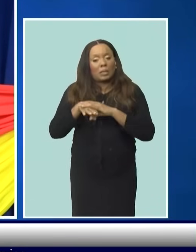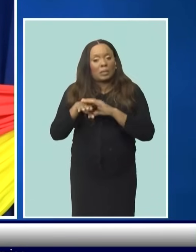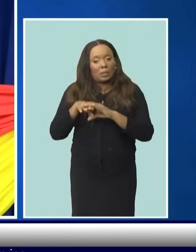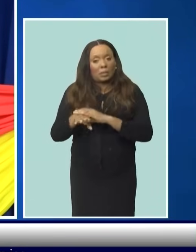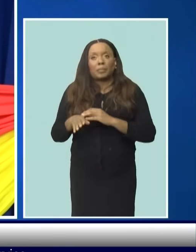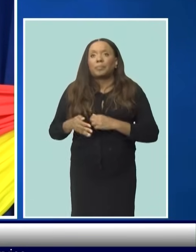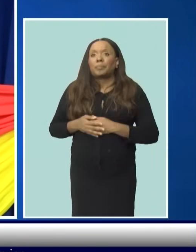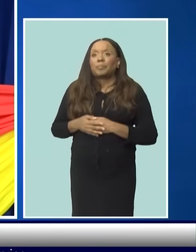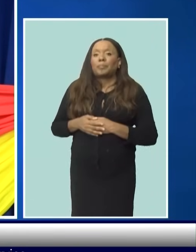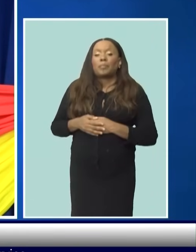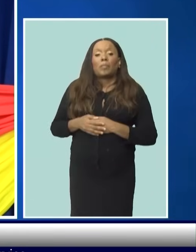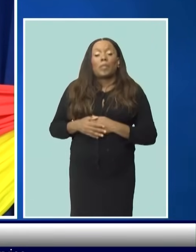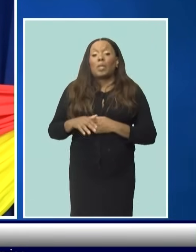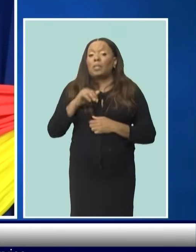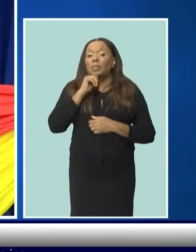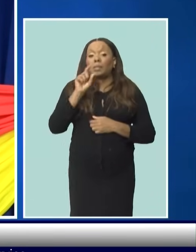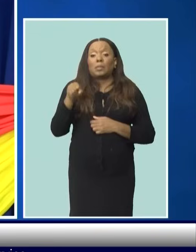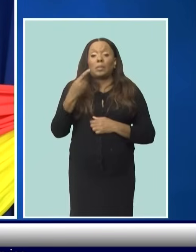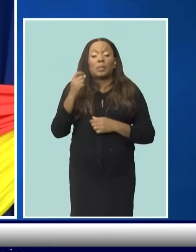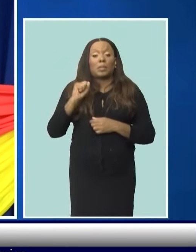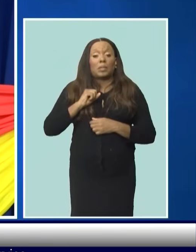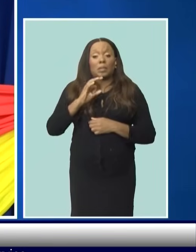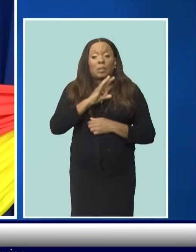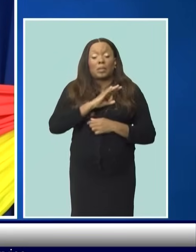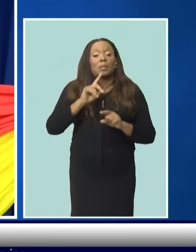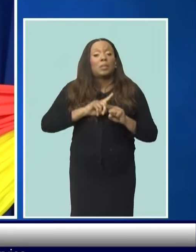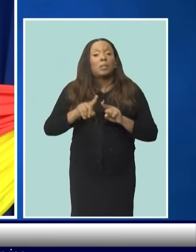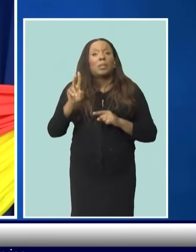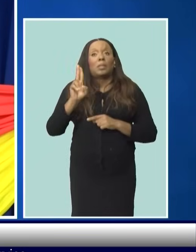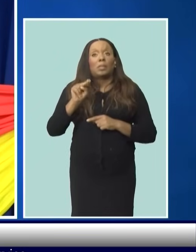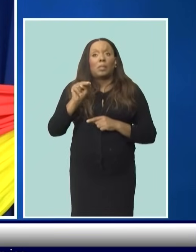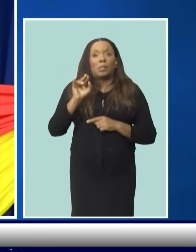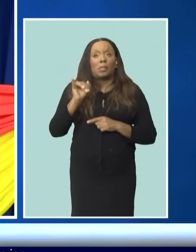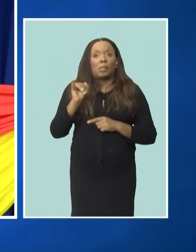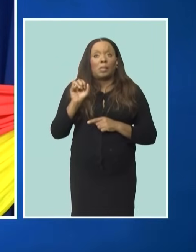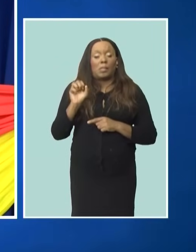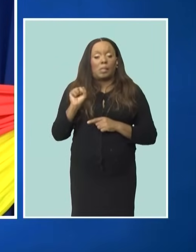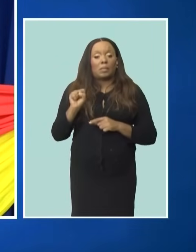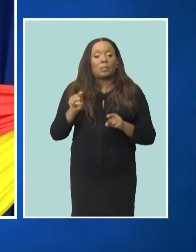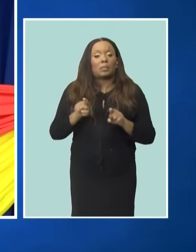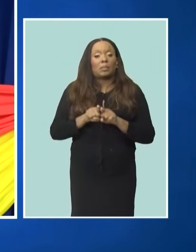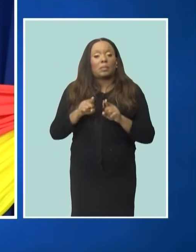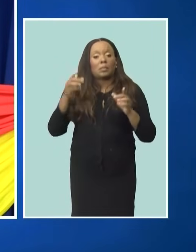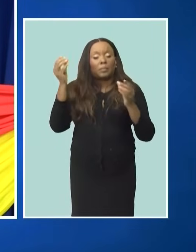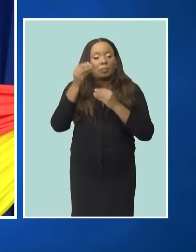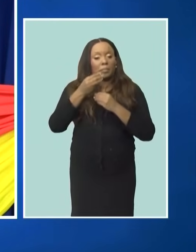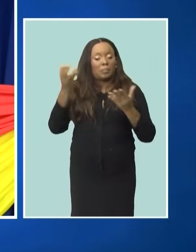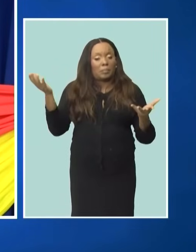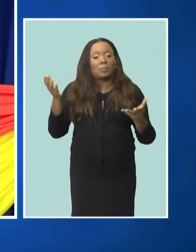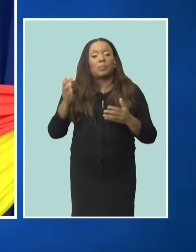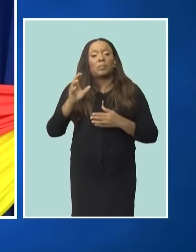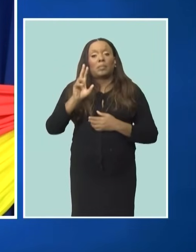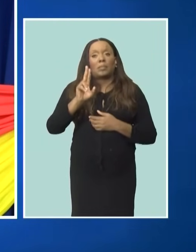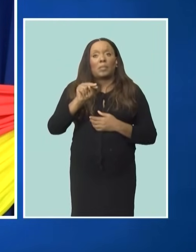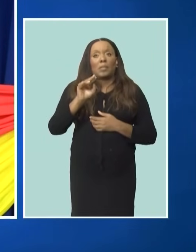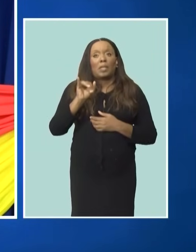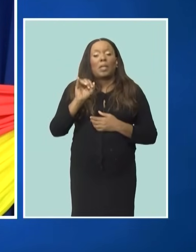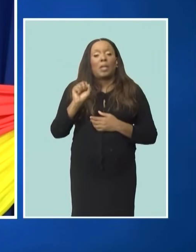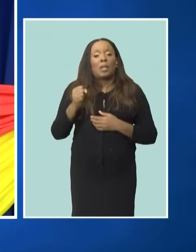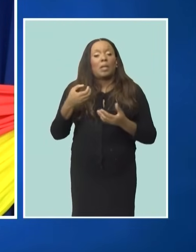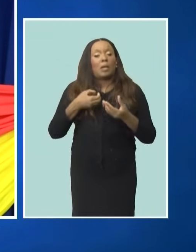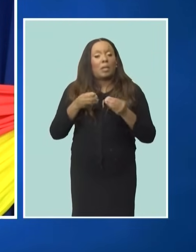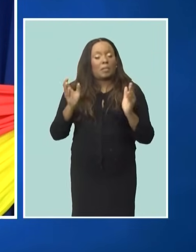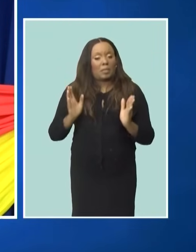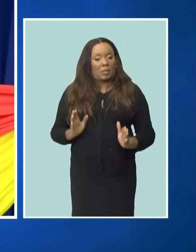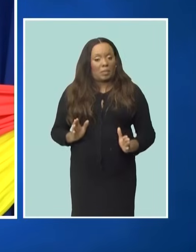the office-based staff, the NIS has introduced a cadre of national insurance field officers, and